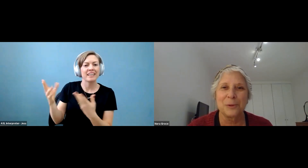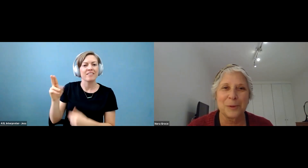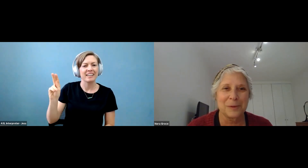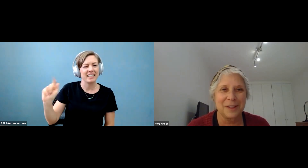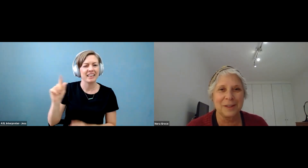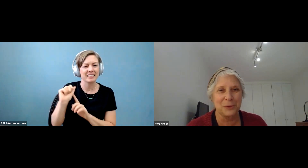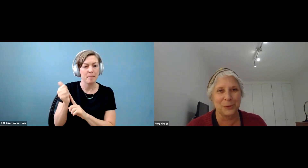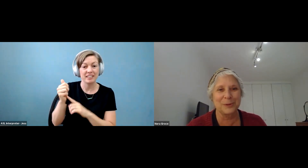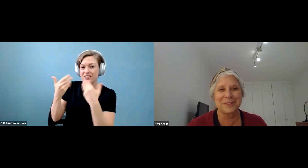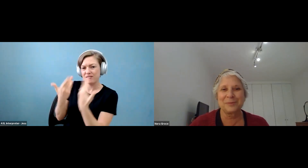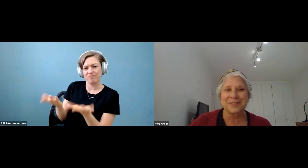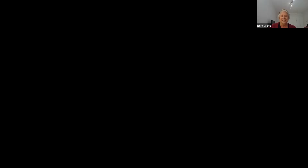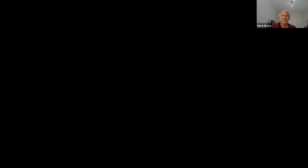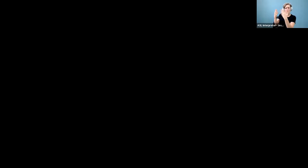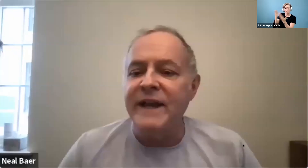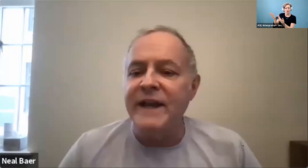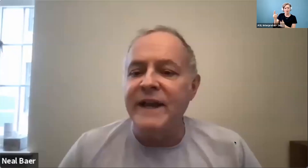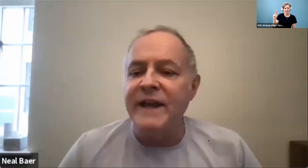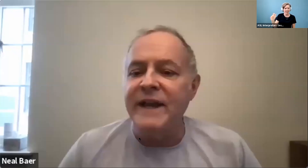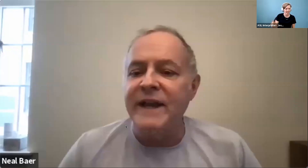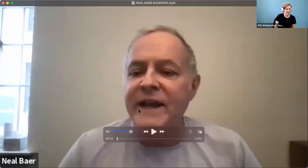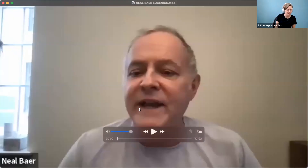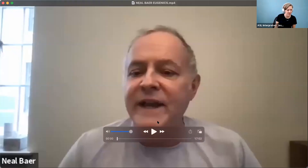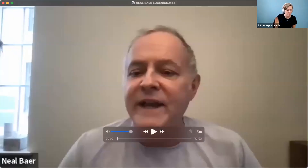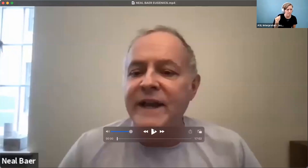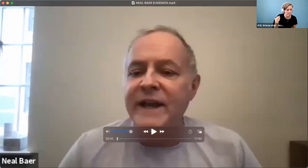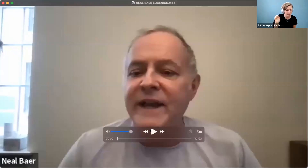and the floor, Neil, is yours.